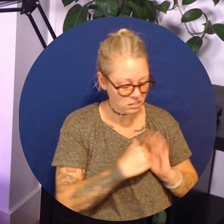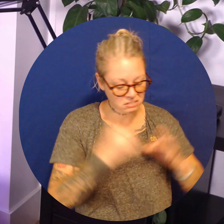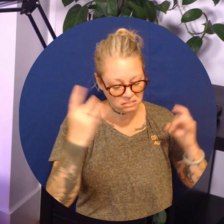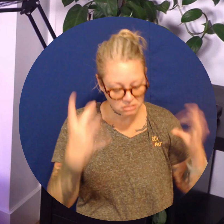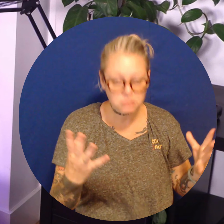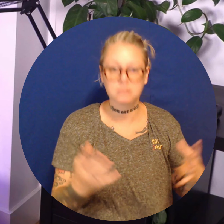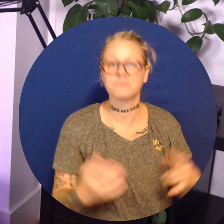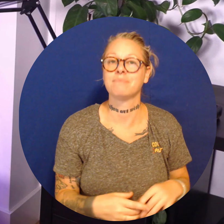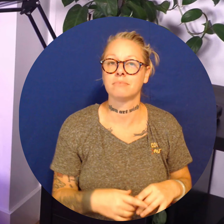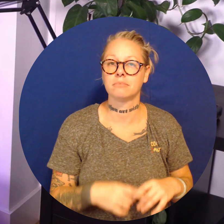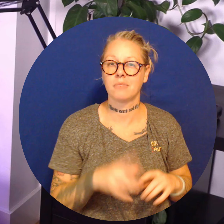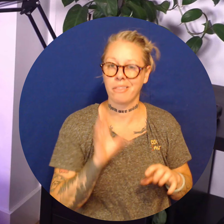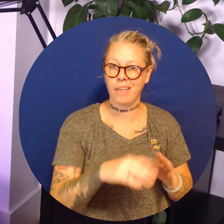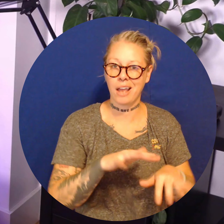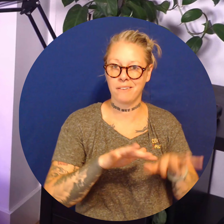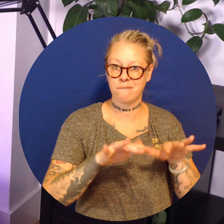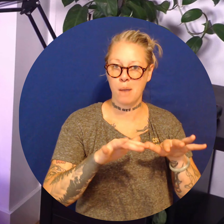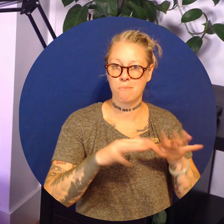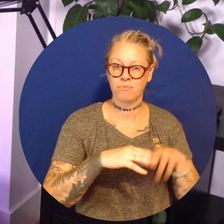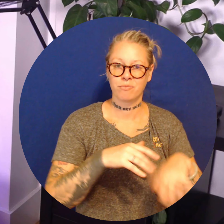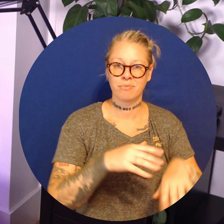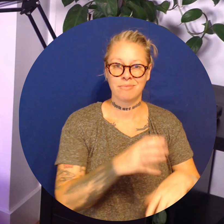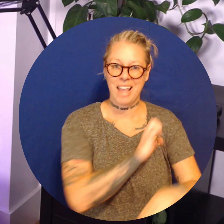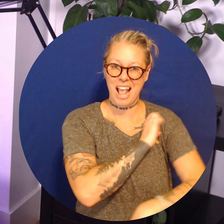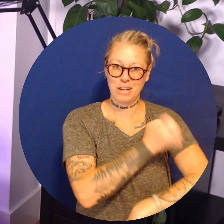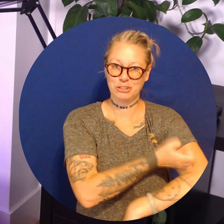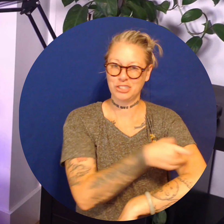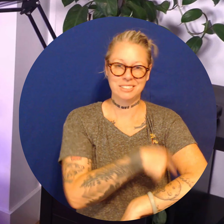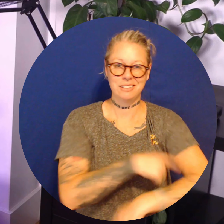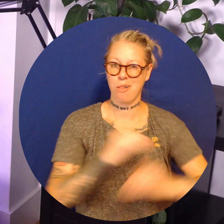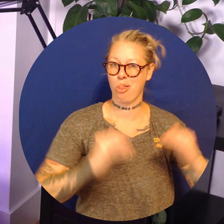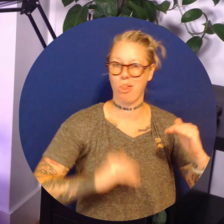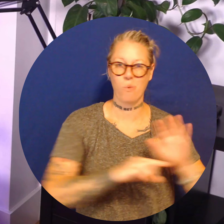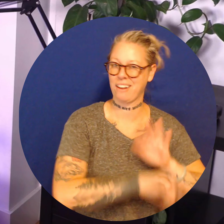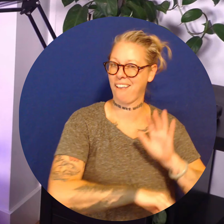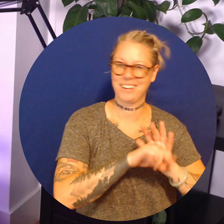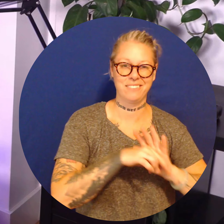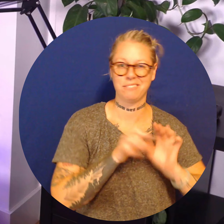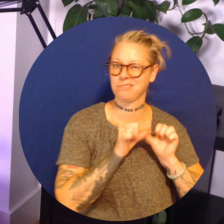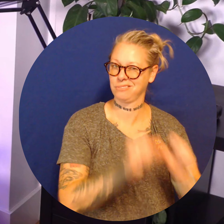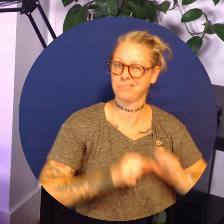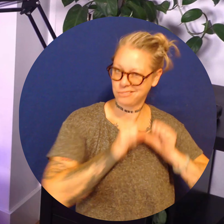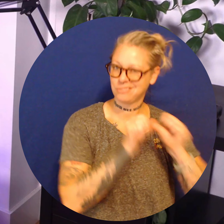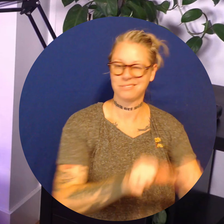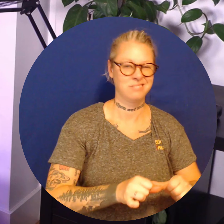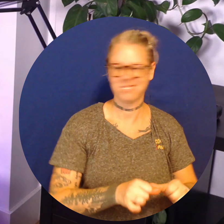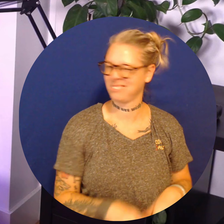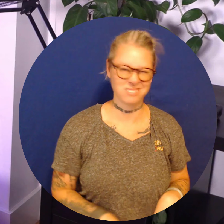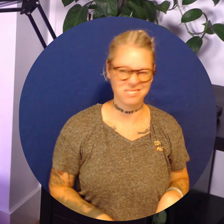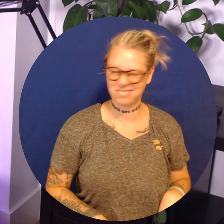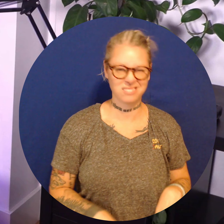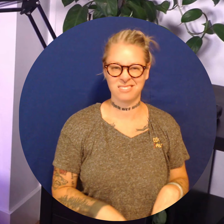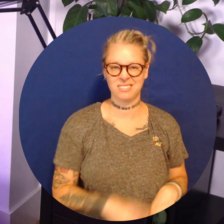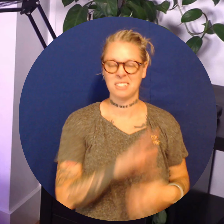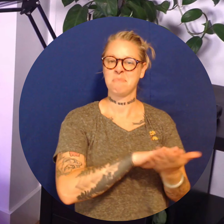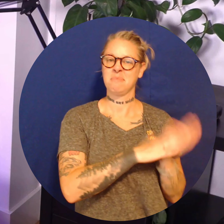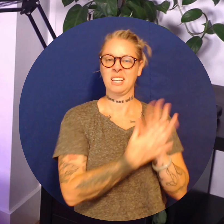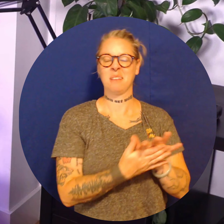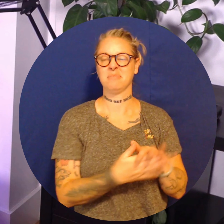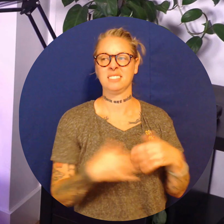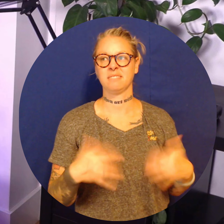like you're constantly putting yourself in a vibrational sequence of low vibrational energy you're constantly putting